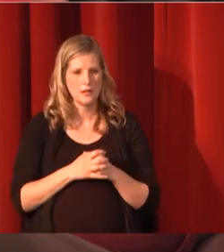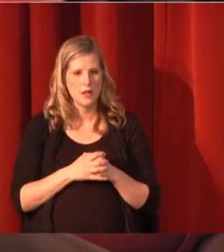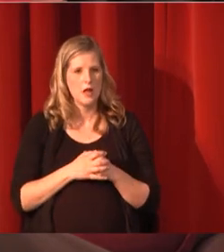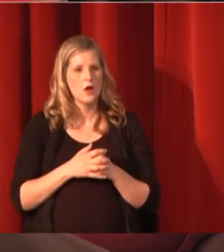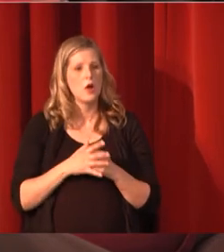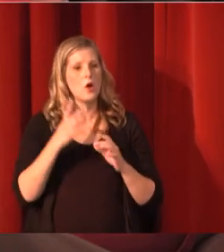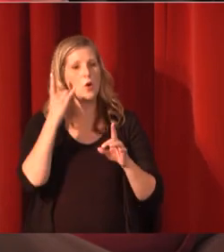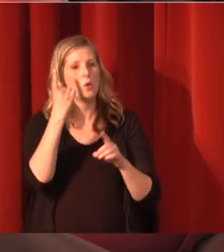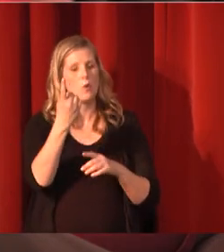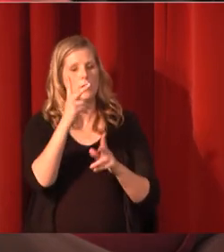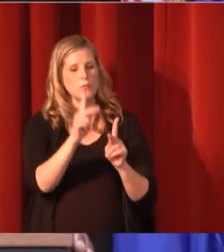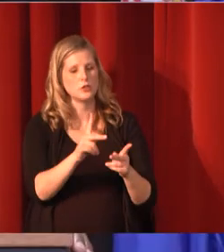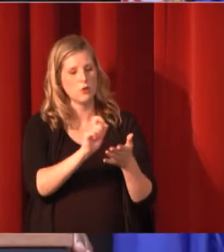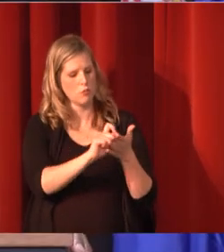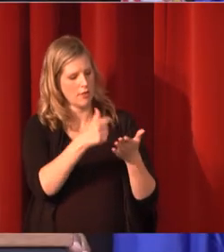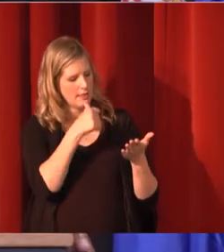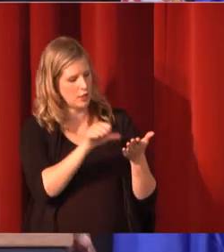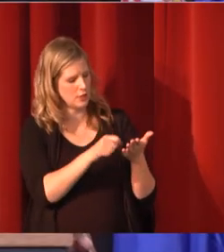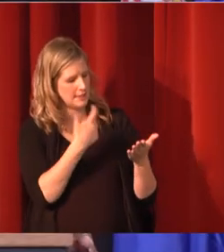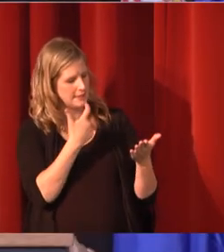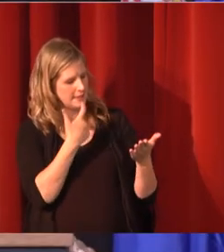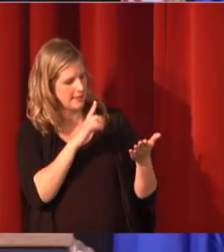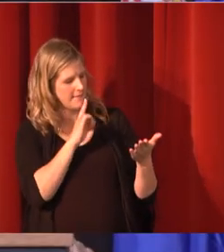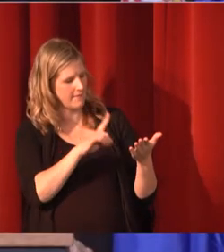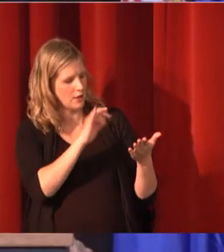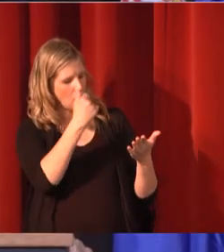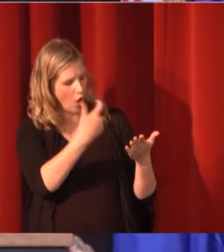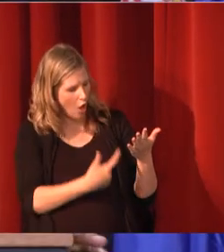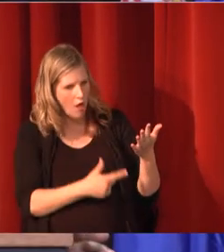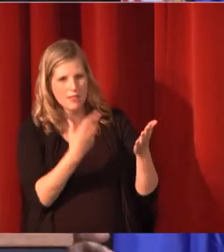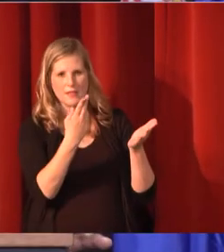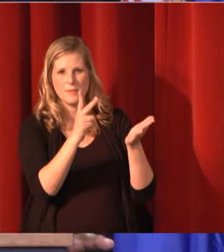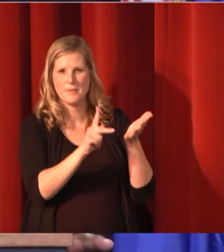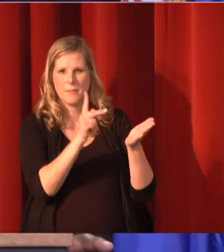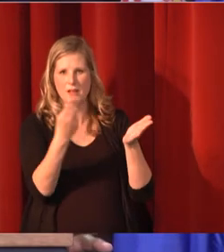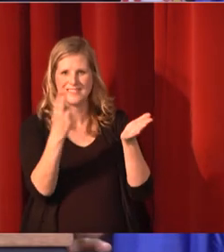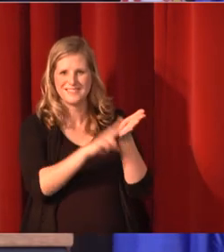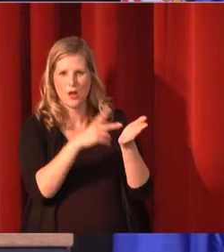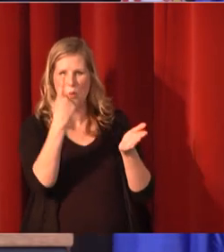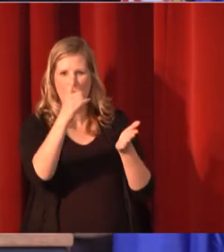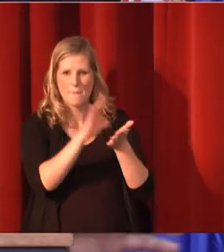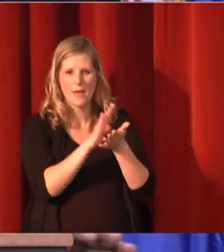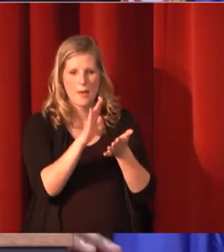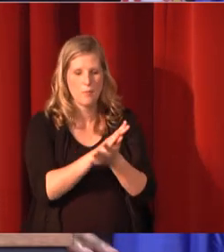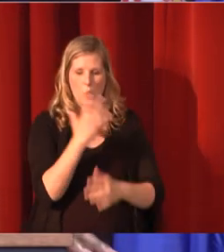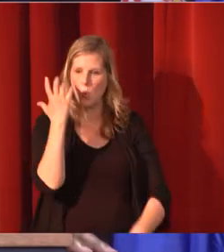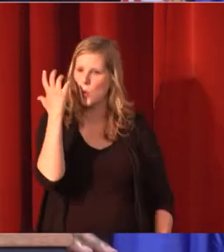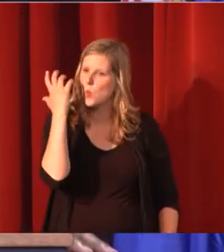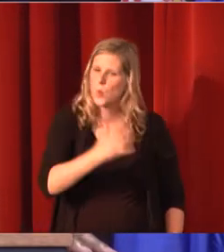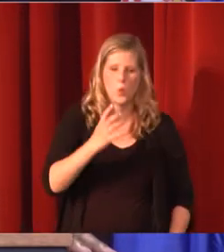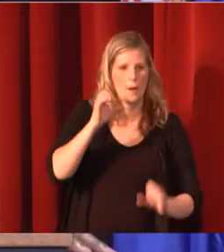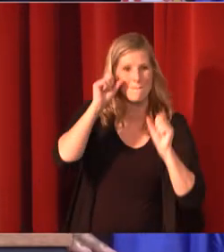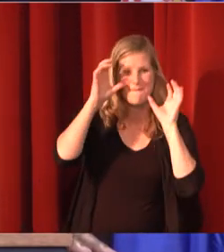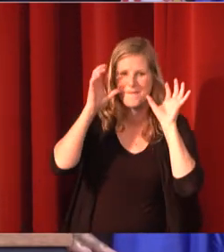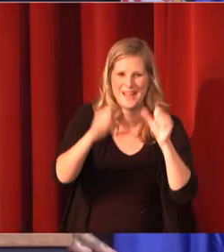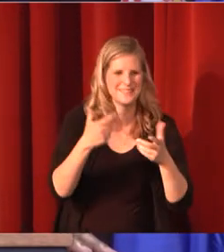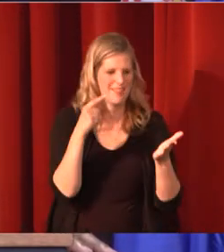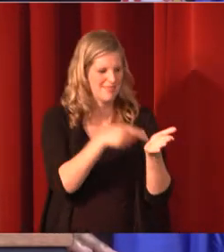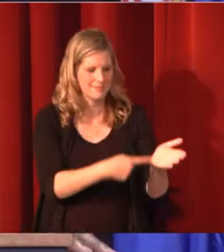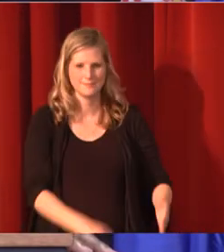person read that letter and said you know the fact that all of these people signed one piece of paper is news in and of itself